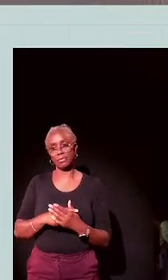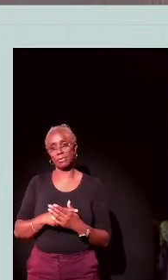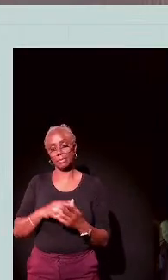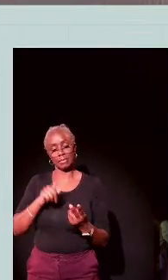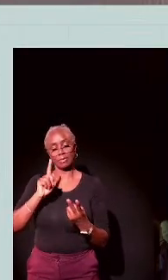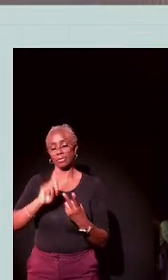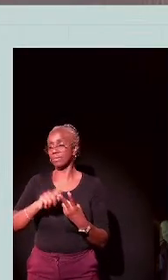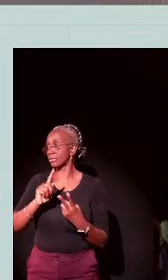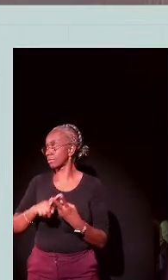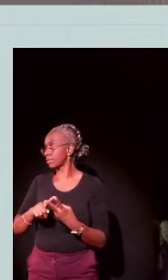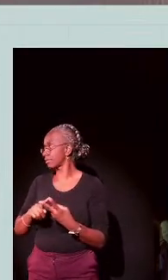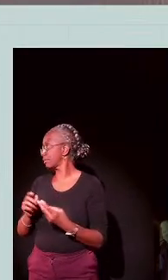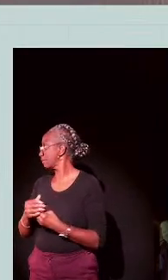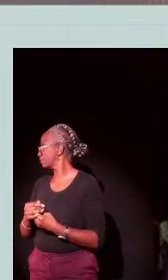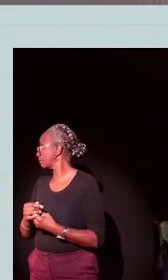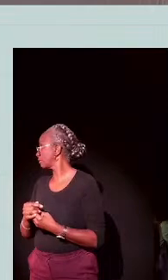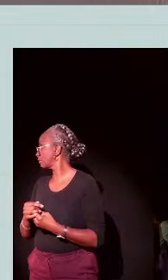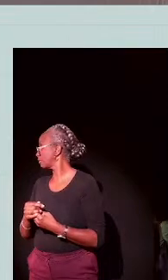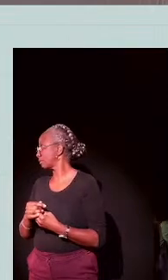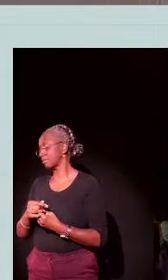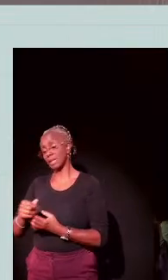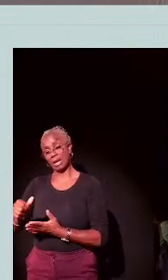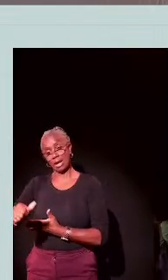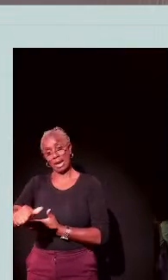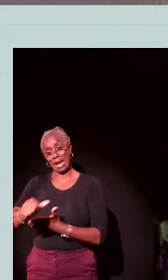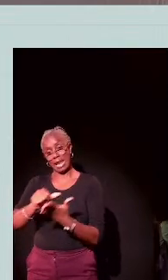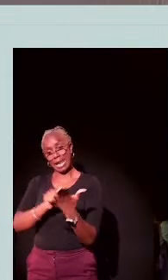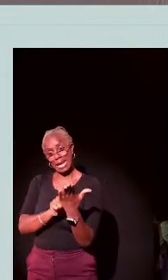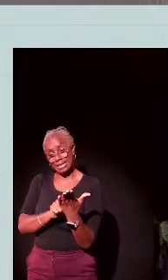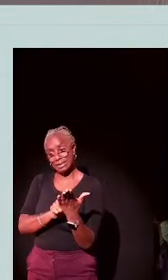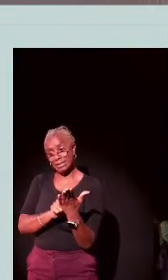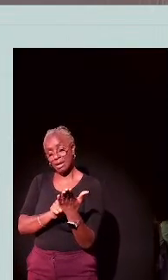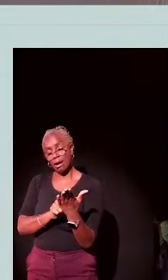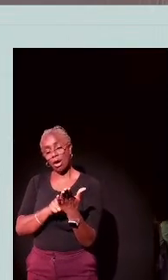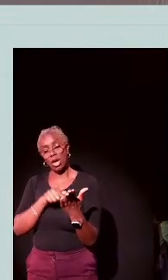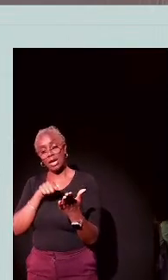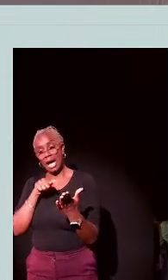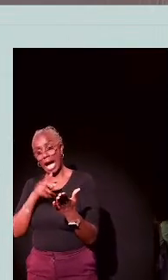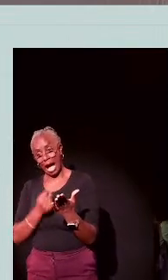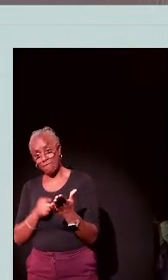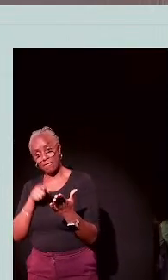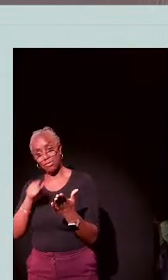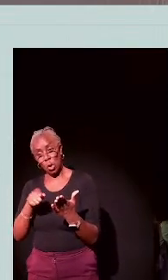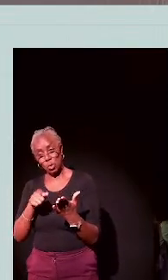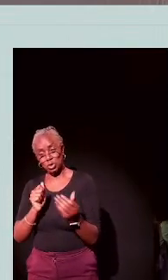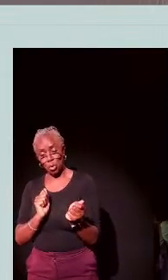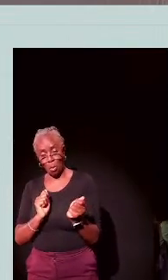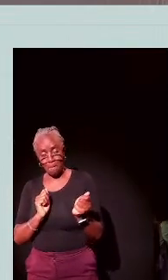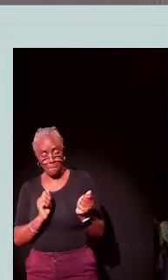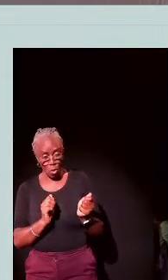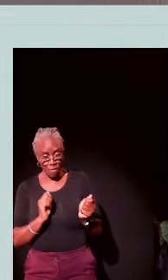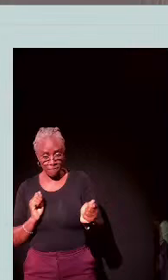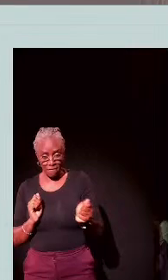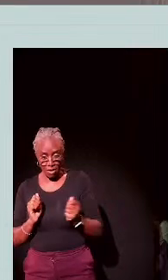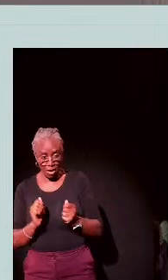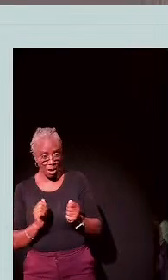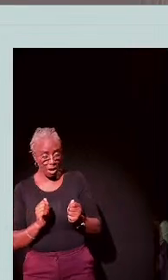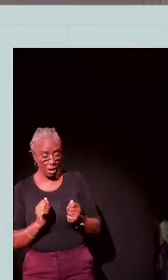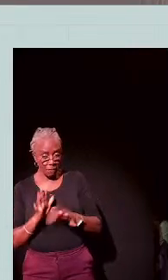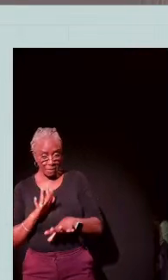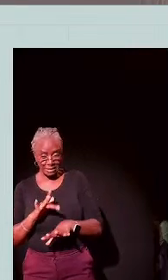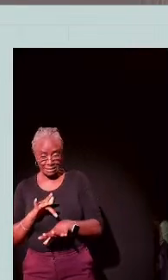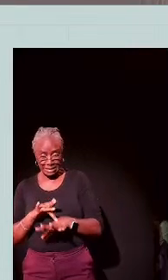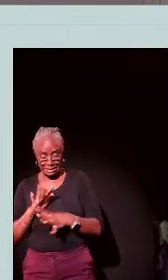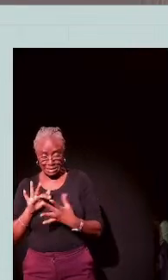hinted at earlier, that Midas and these kind of moving the sensing surface to